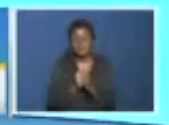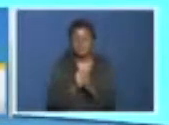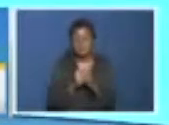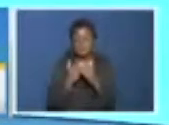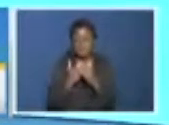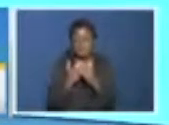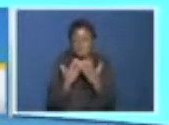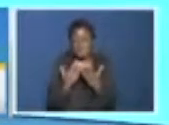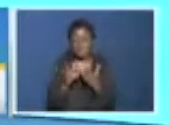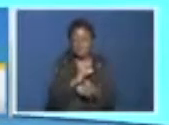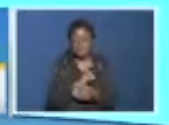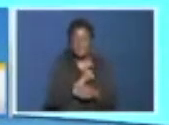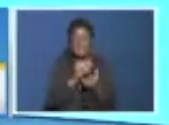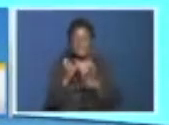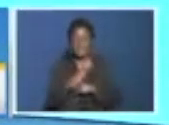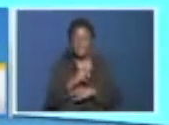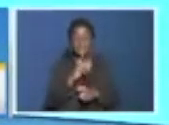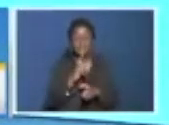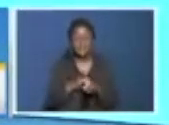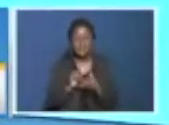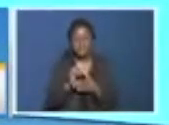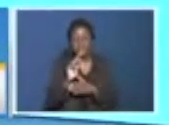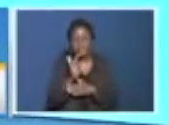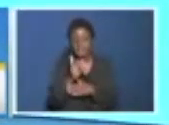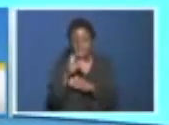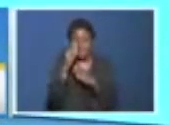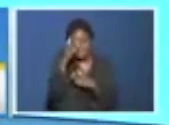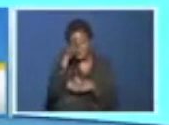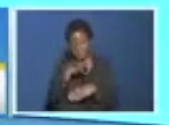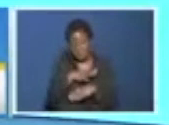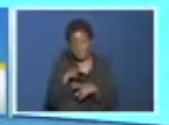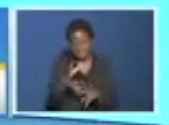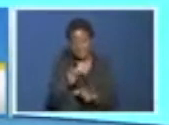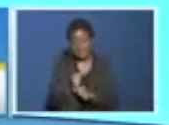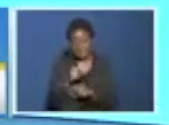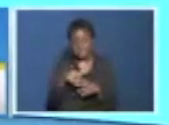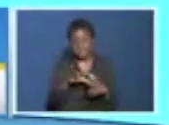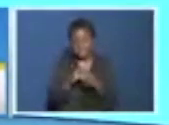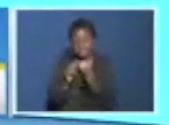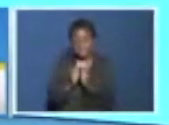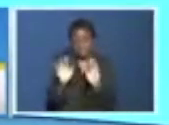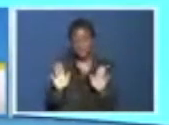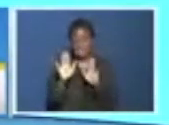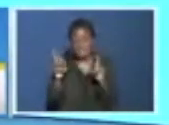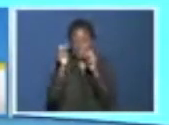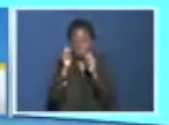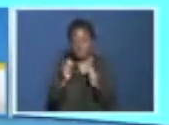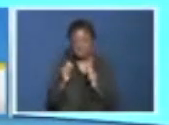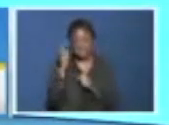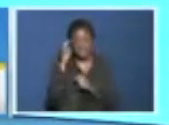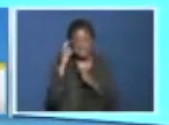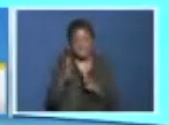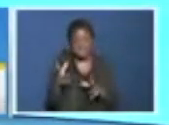Well, thanks, Desmond. Police today confirming that a third Bahamian male has been arrested in connection with Sunday's tragedy. The suspect taken in at a home